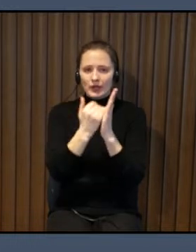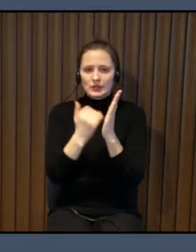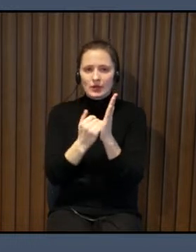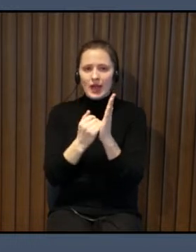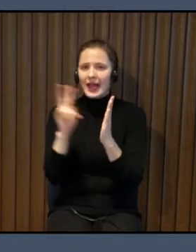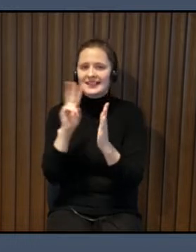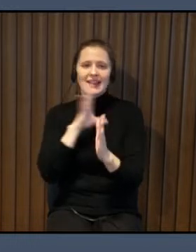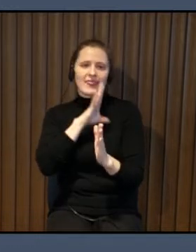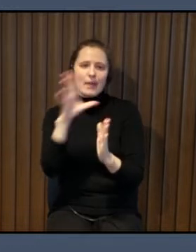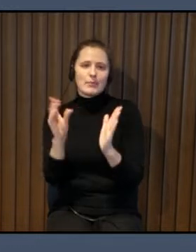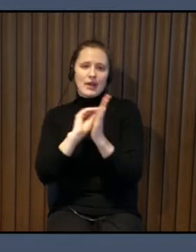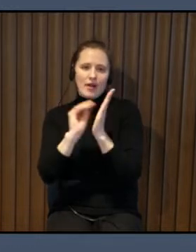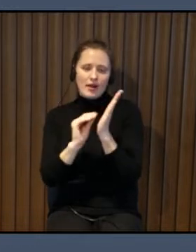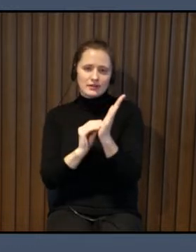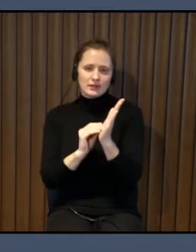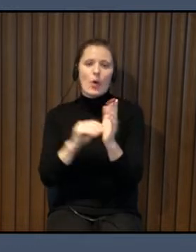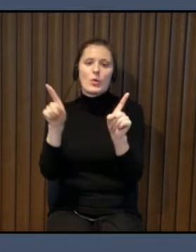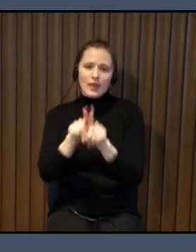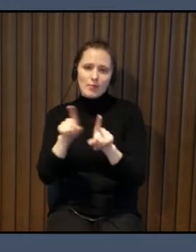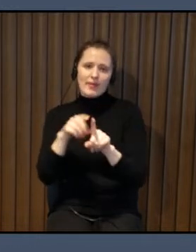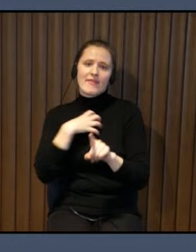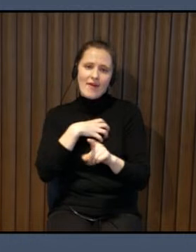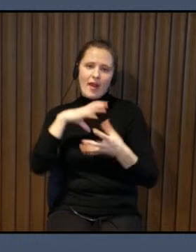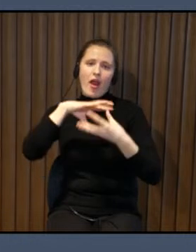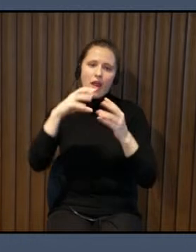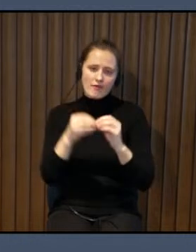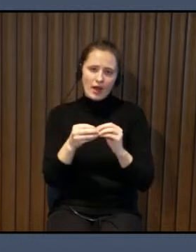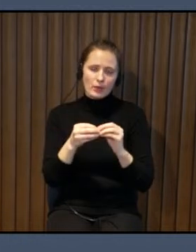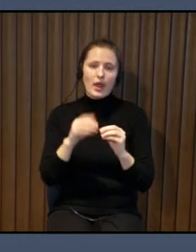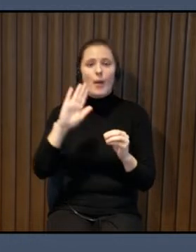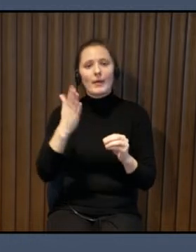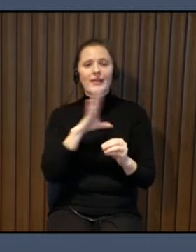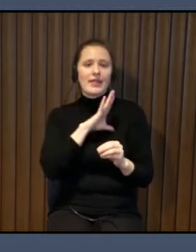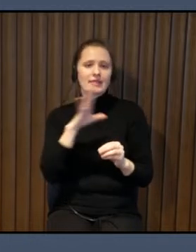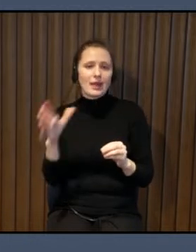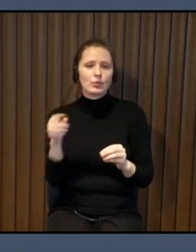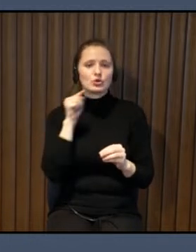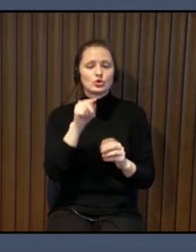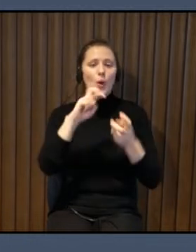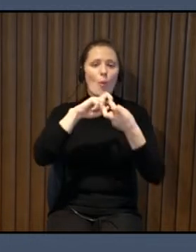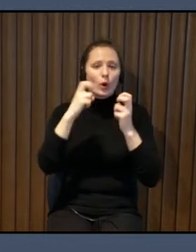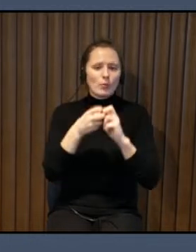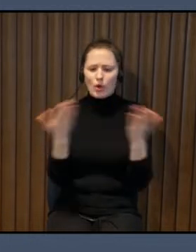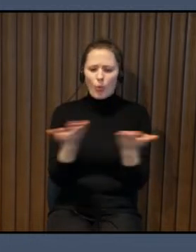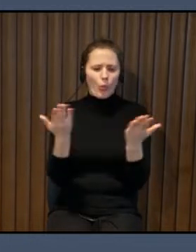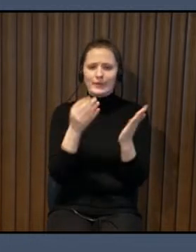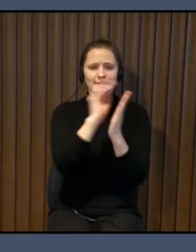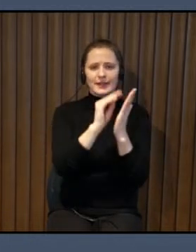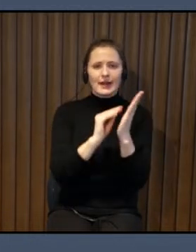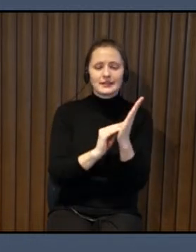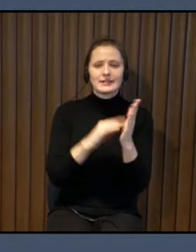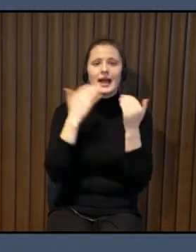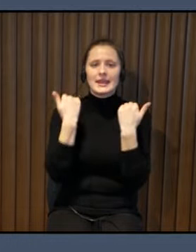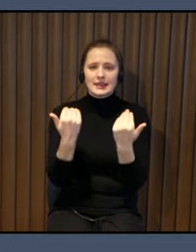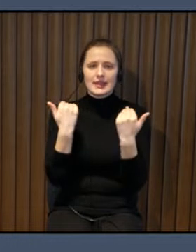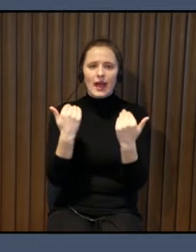continental law, there are general principles, also oral or unwritten. But in order